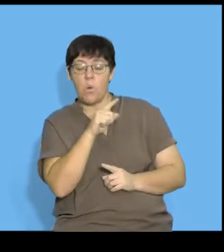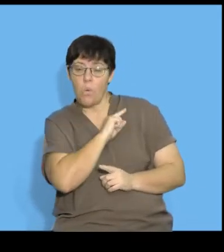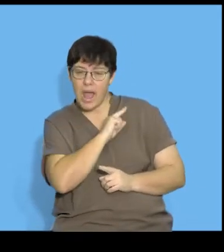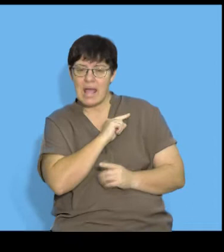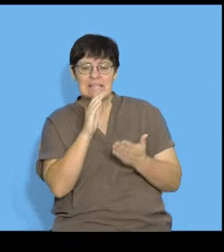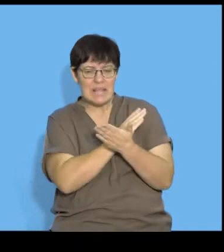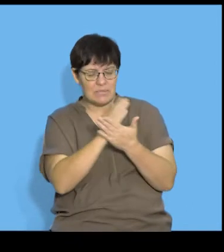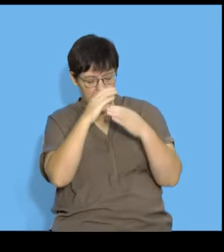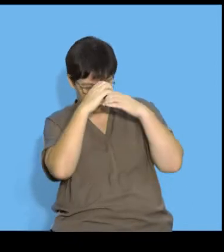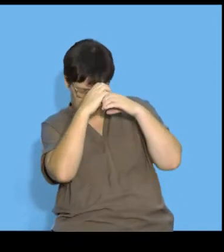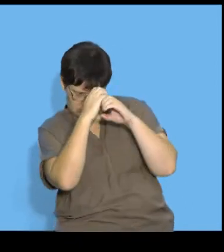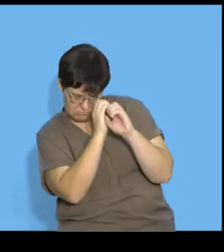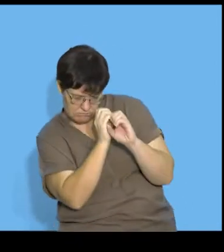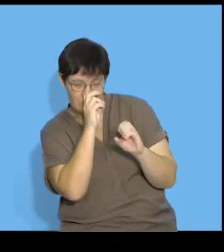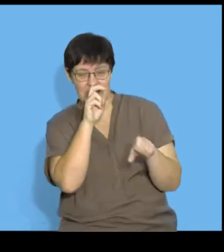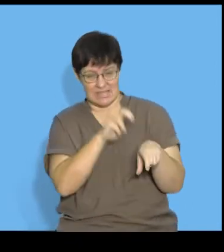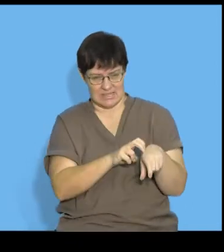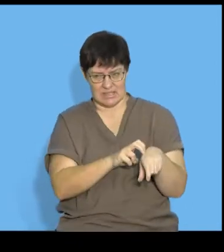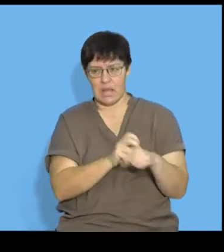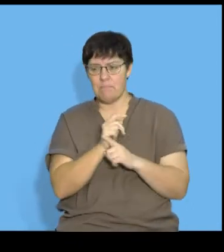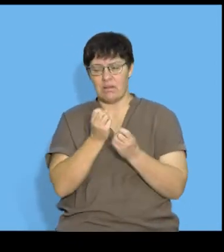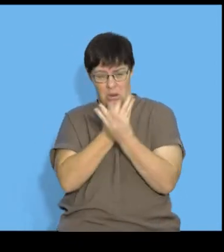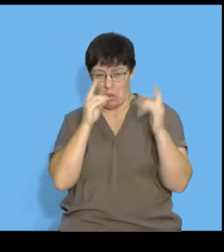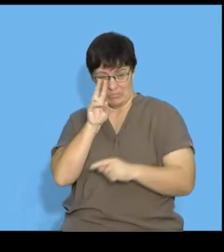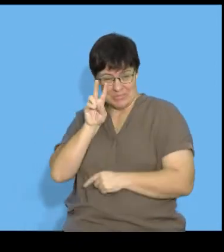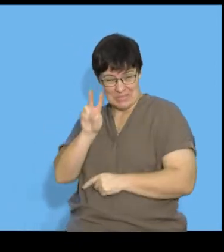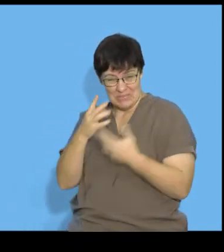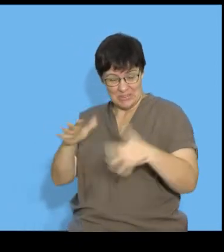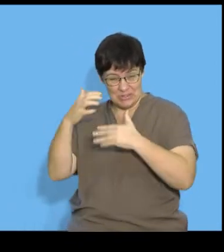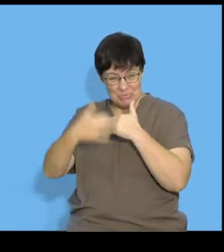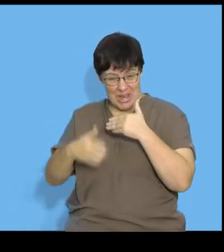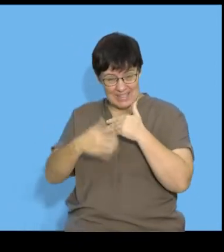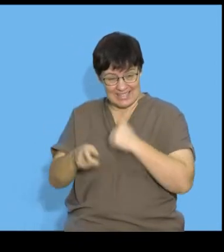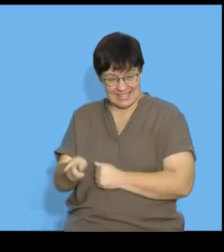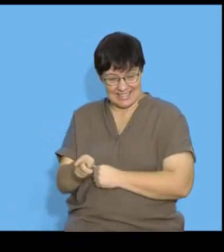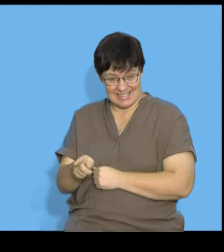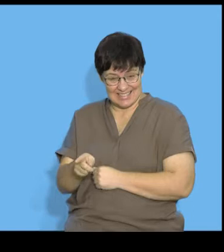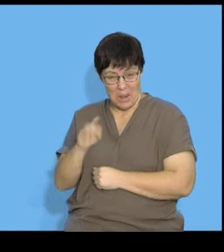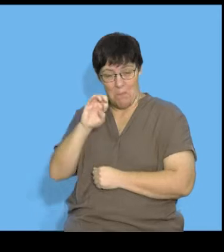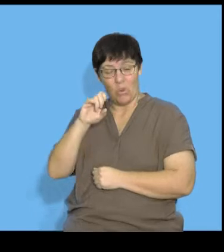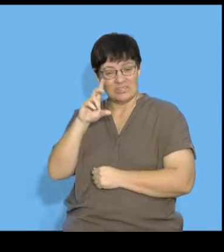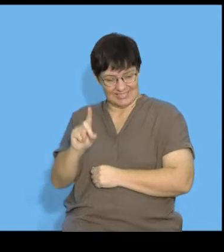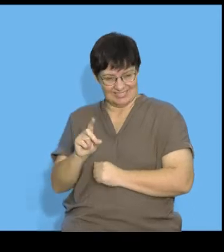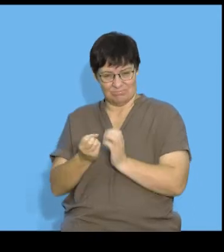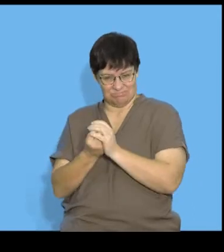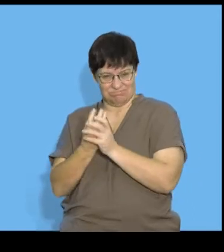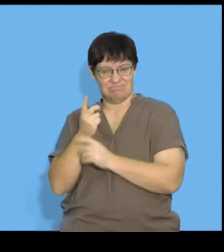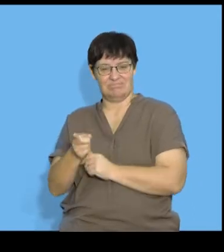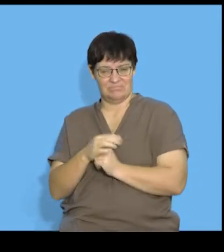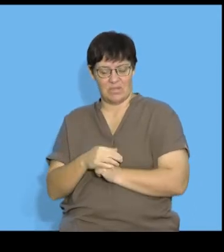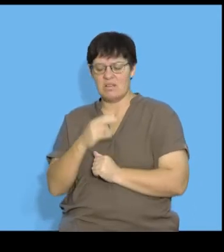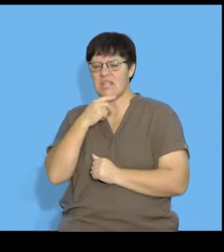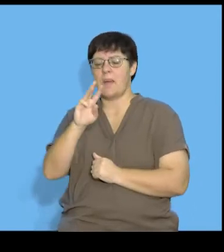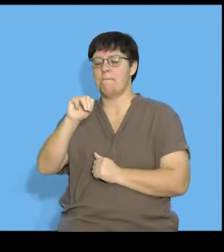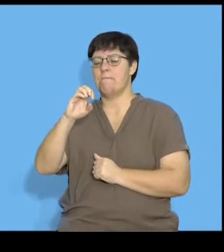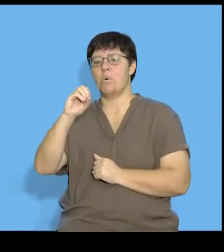sometimes, but have a look here. I think a lot of you, all right, have grown mold before. We often use the word mold,